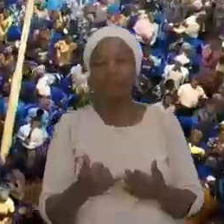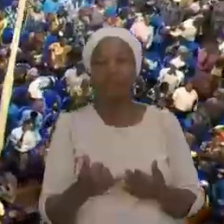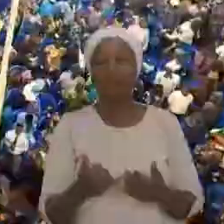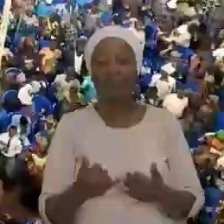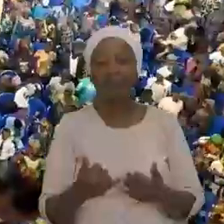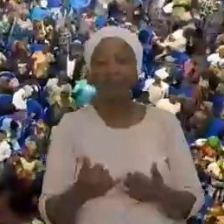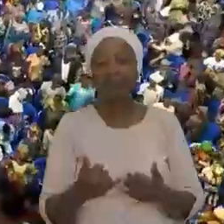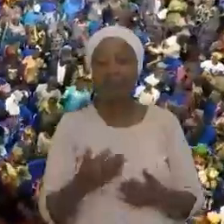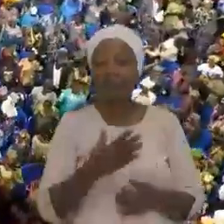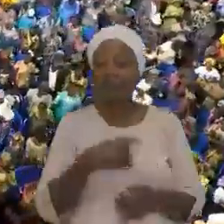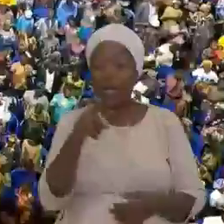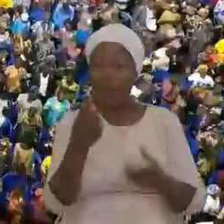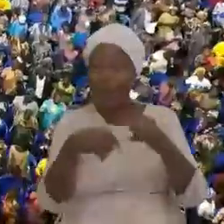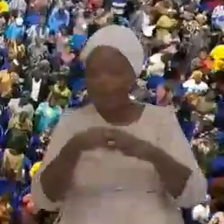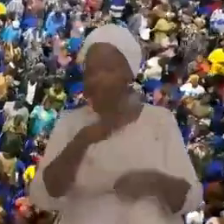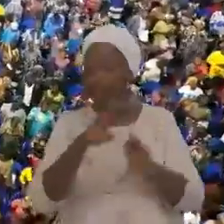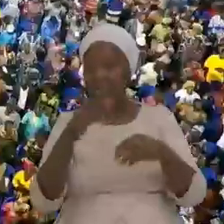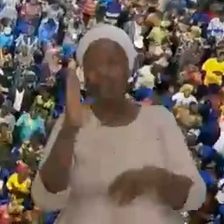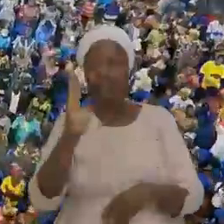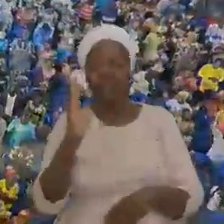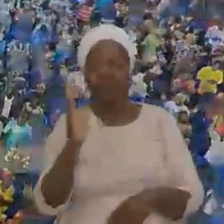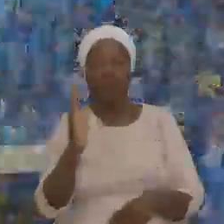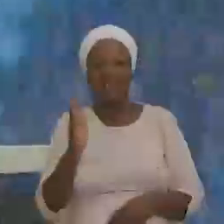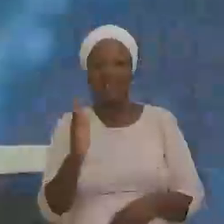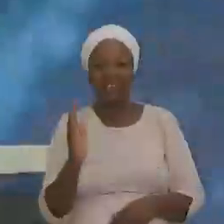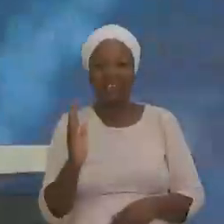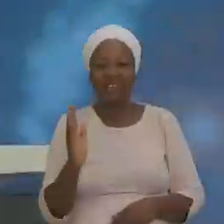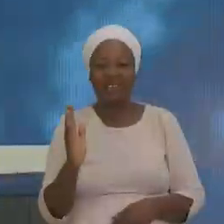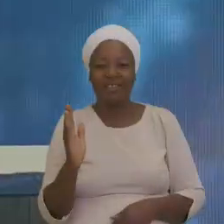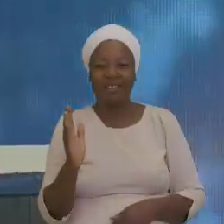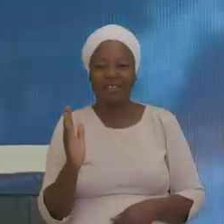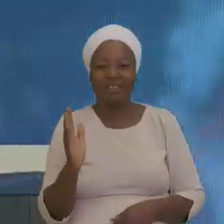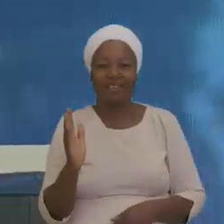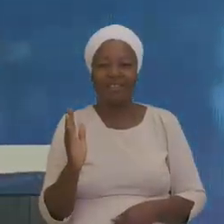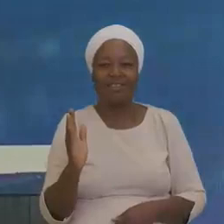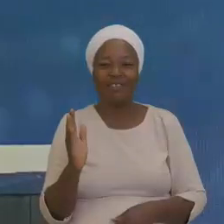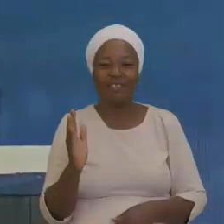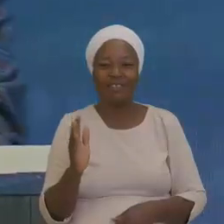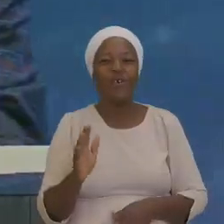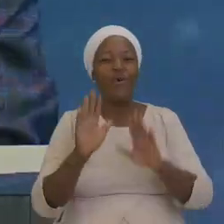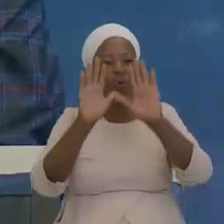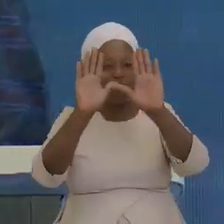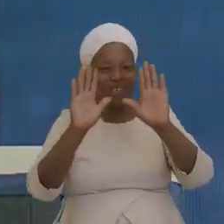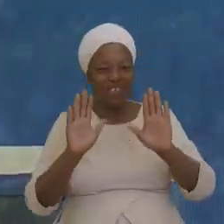And you will come out and give your testimony. Wonderful.